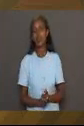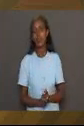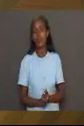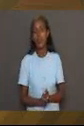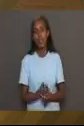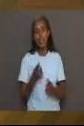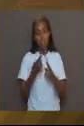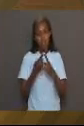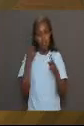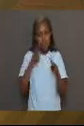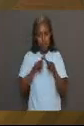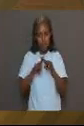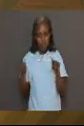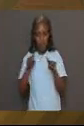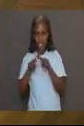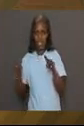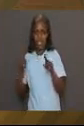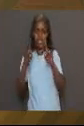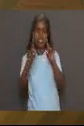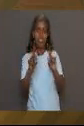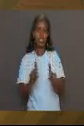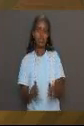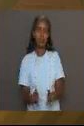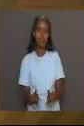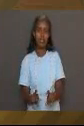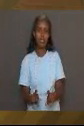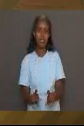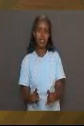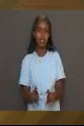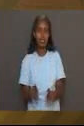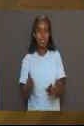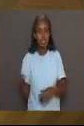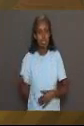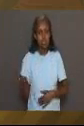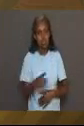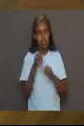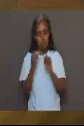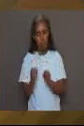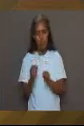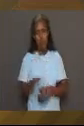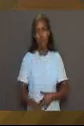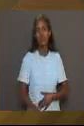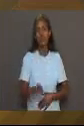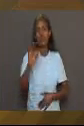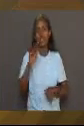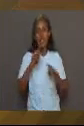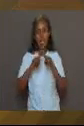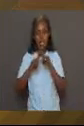From various experiments, it is possible to obtain